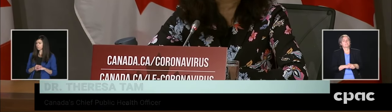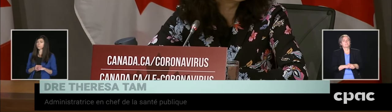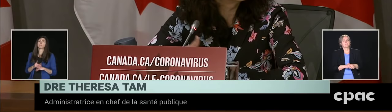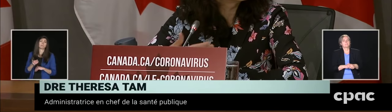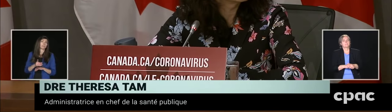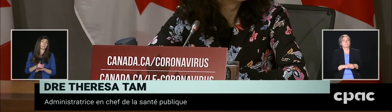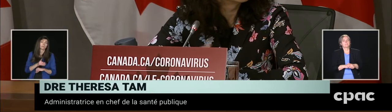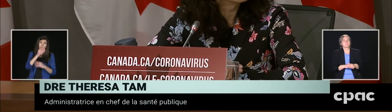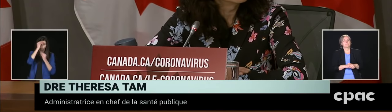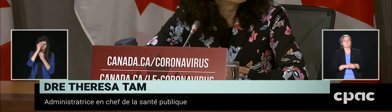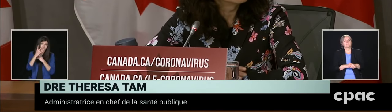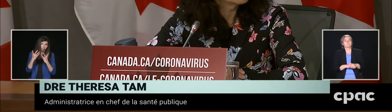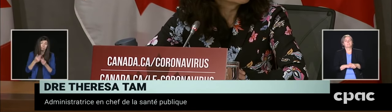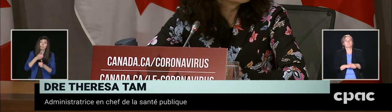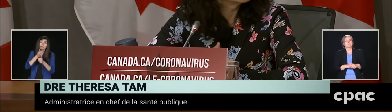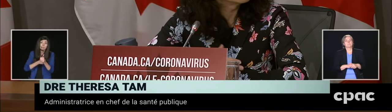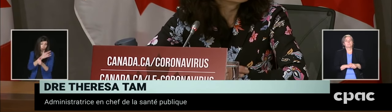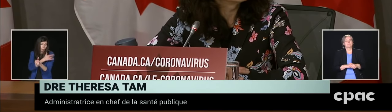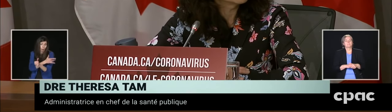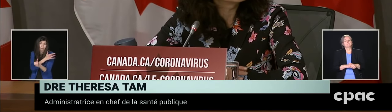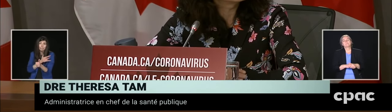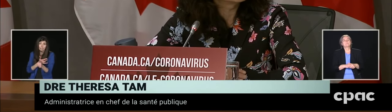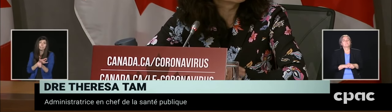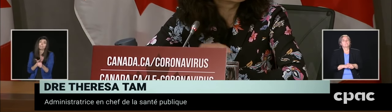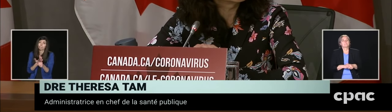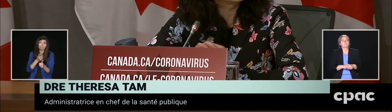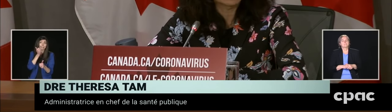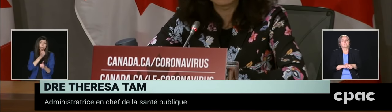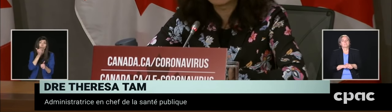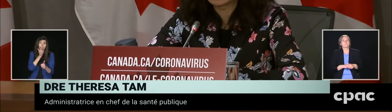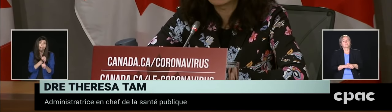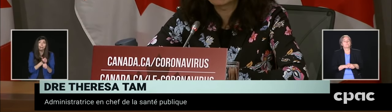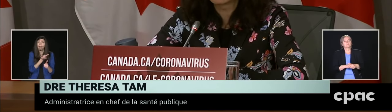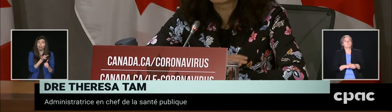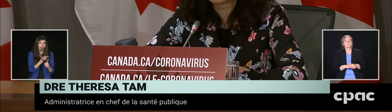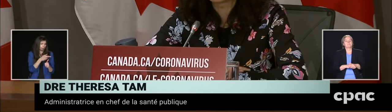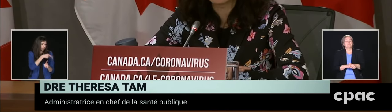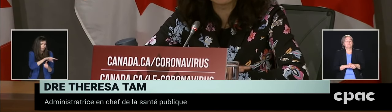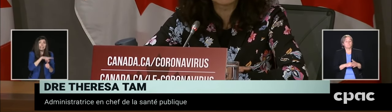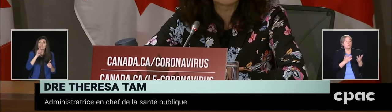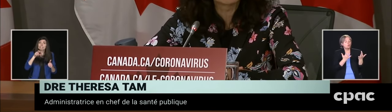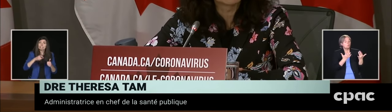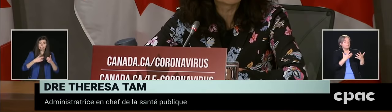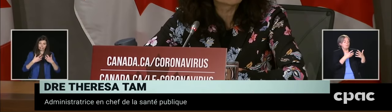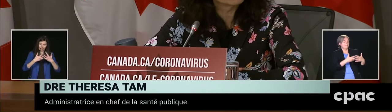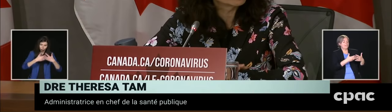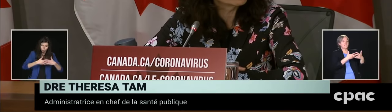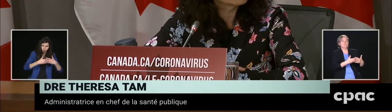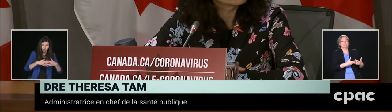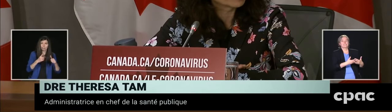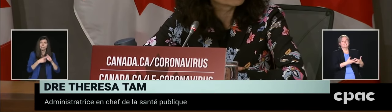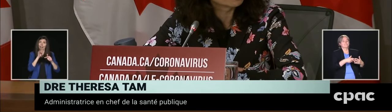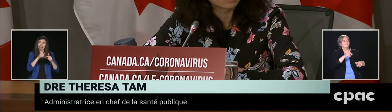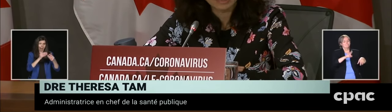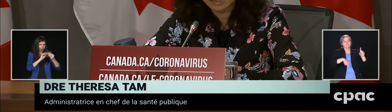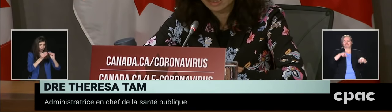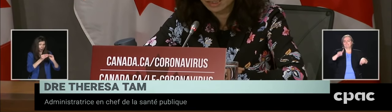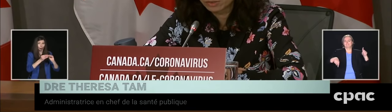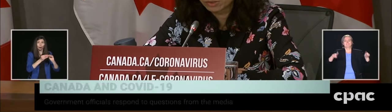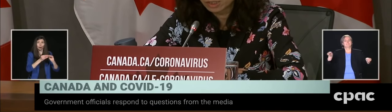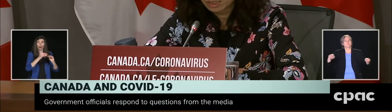gets used and some are then have, you know, they've cancelled elective surgeries, et cetera, to make sure that there's capacity